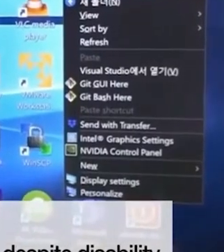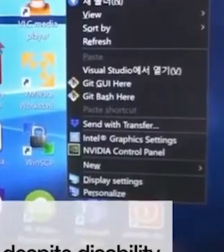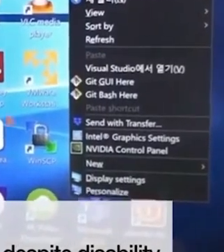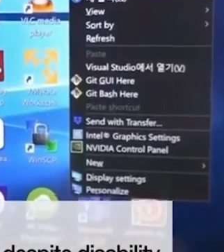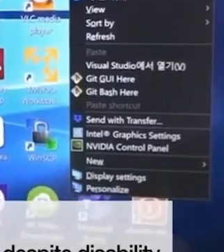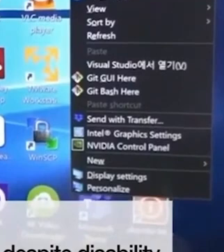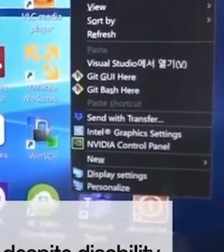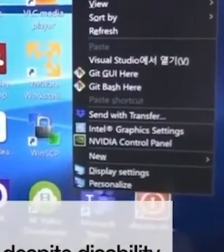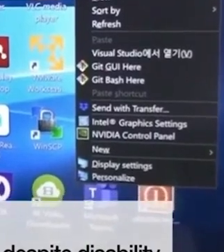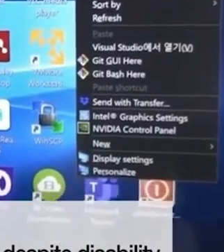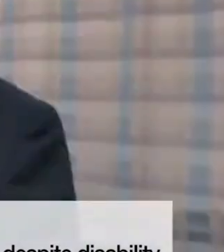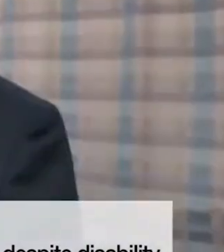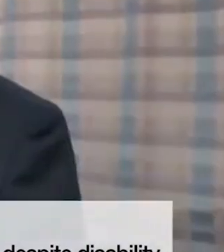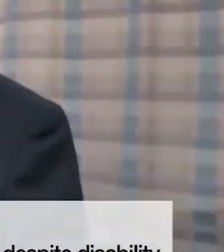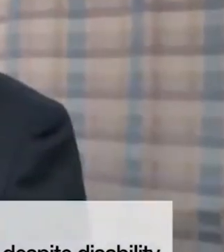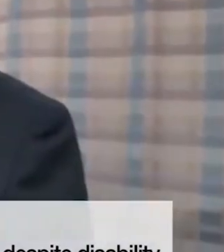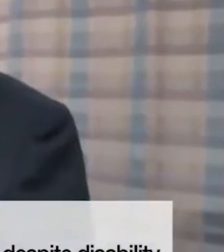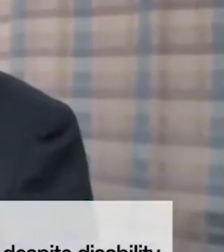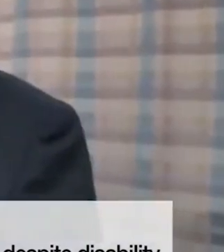voice recognition.